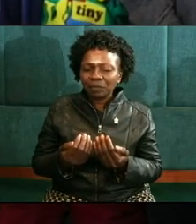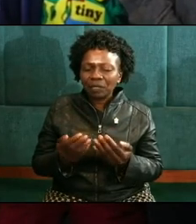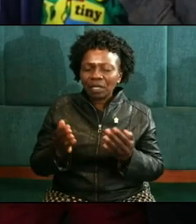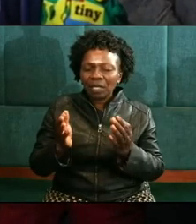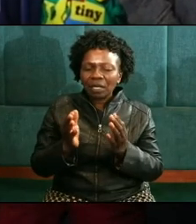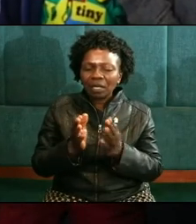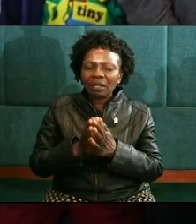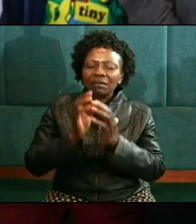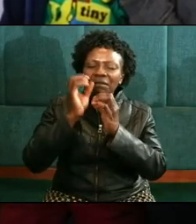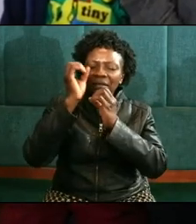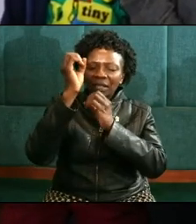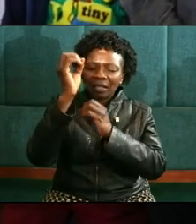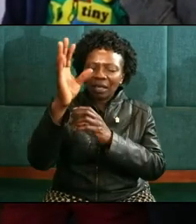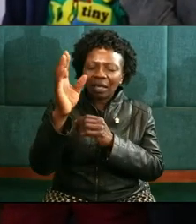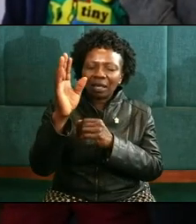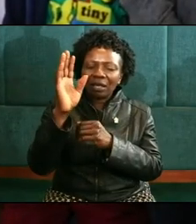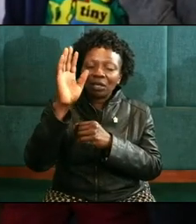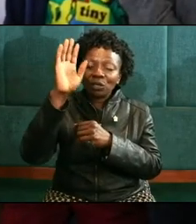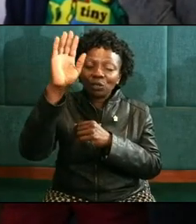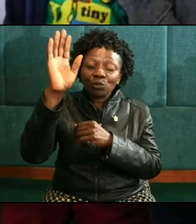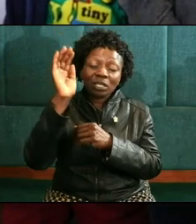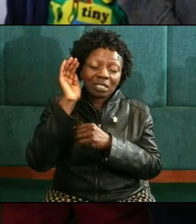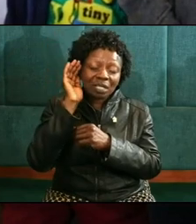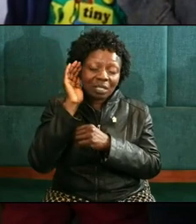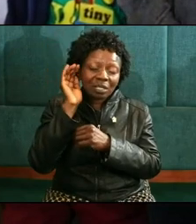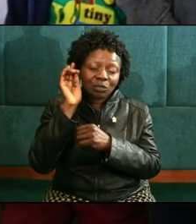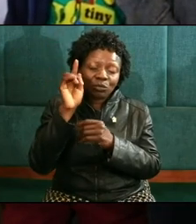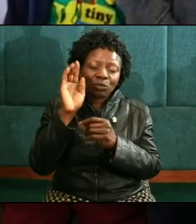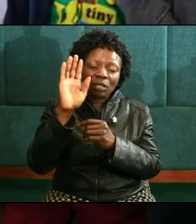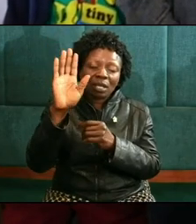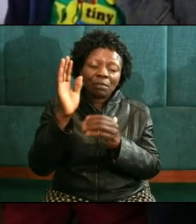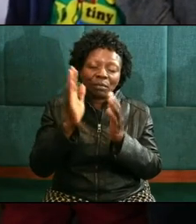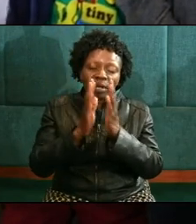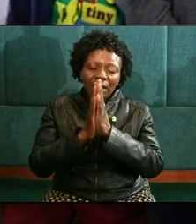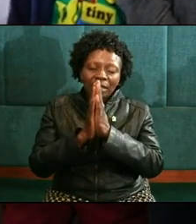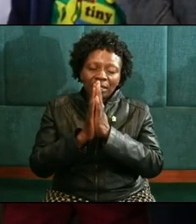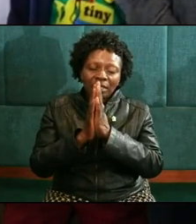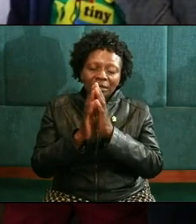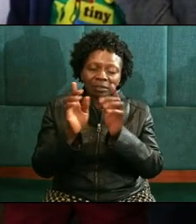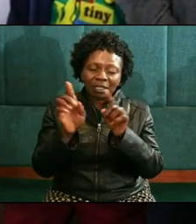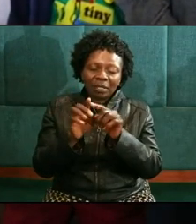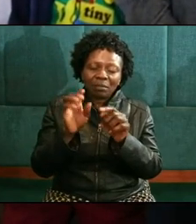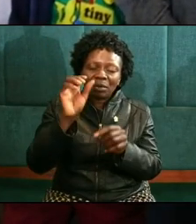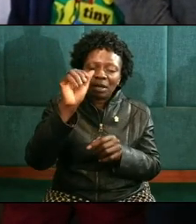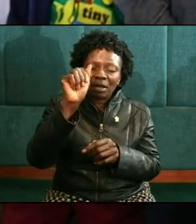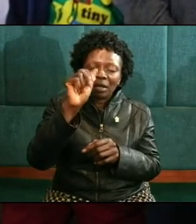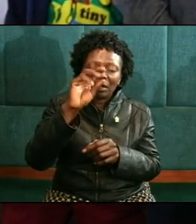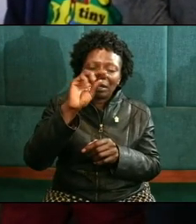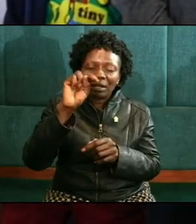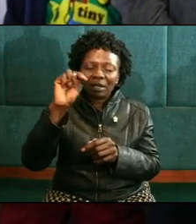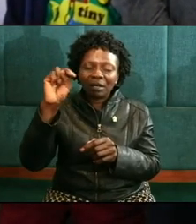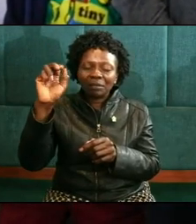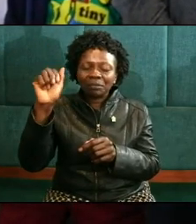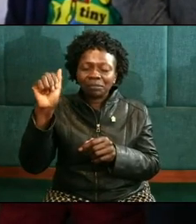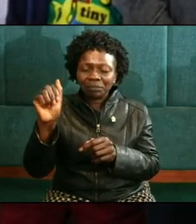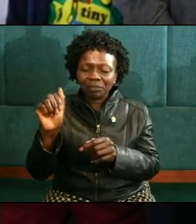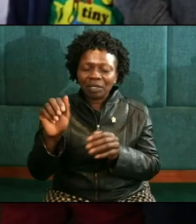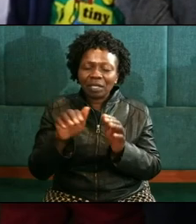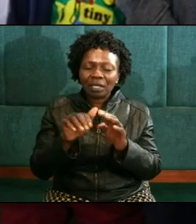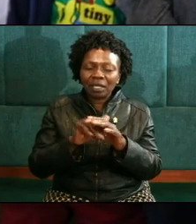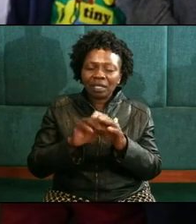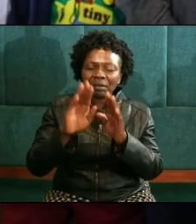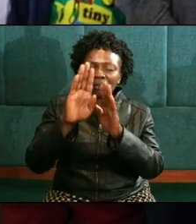And Father, you listened to their prayers, like Anna in the Bible.